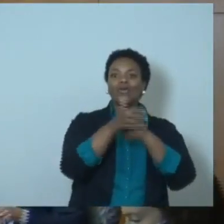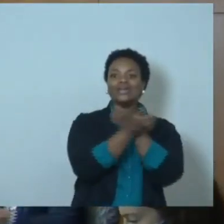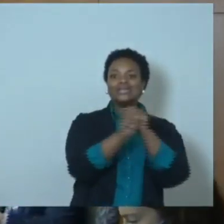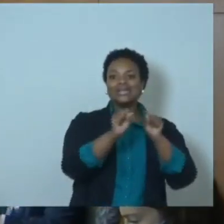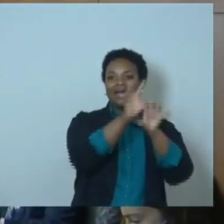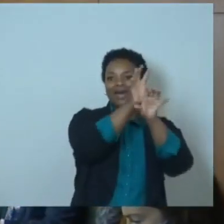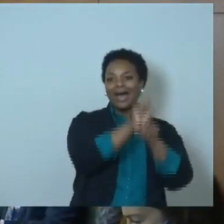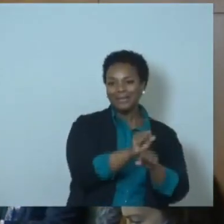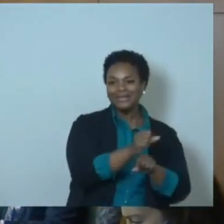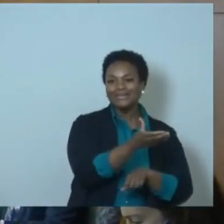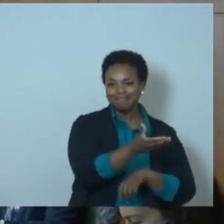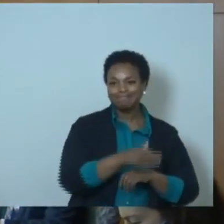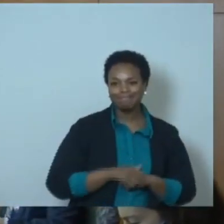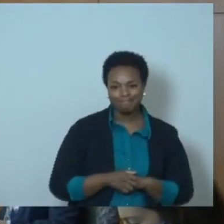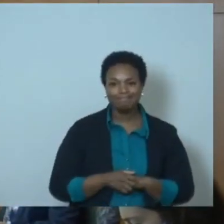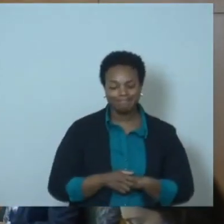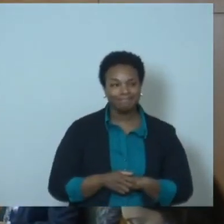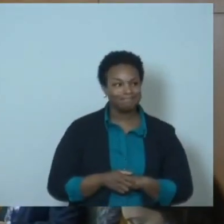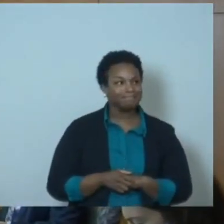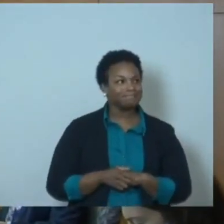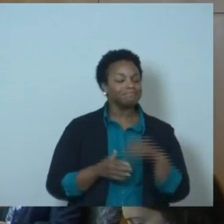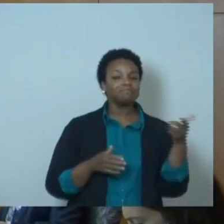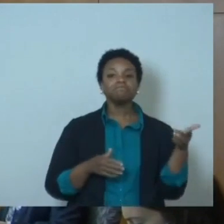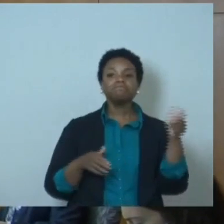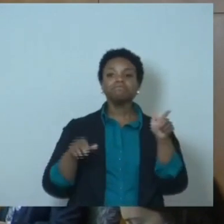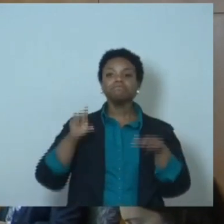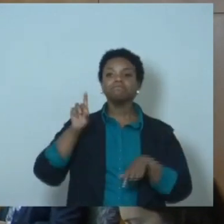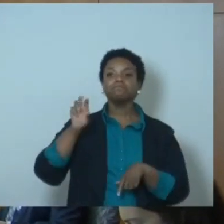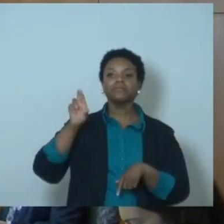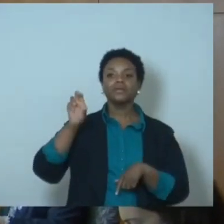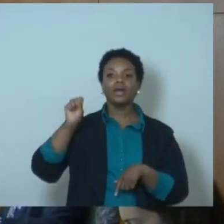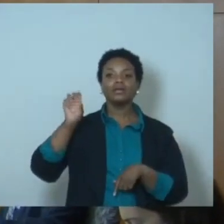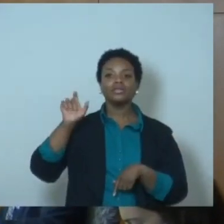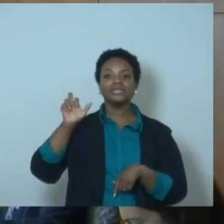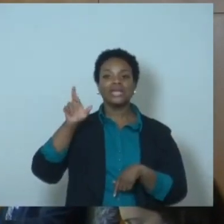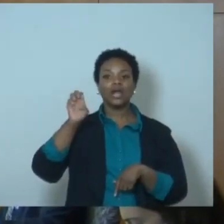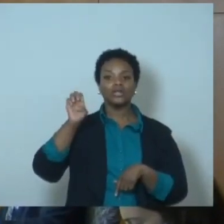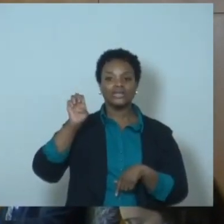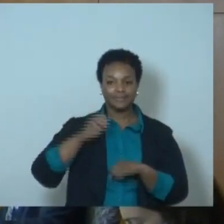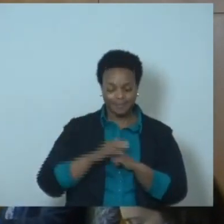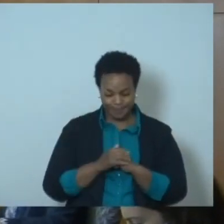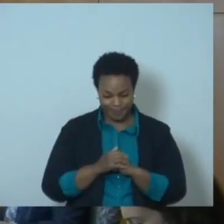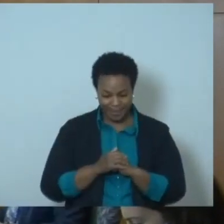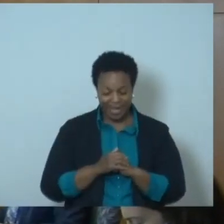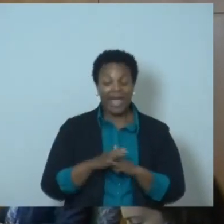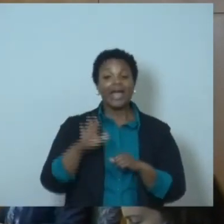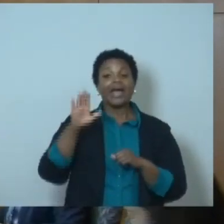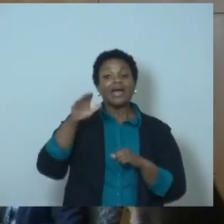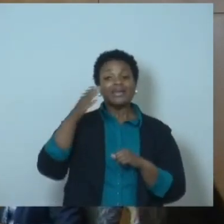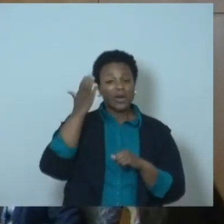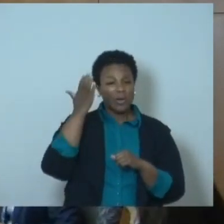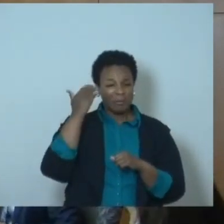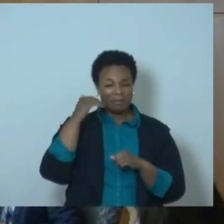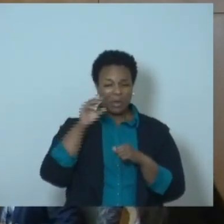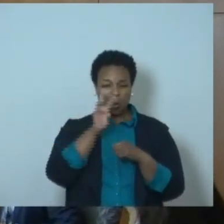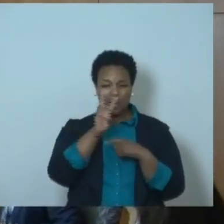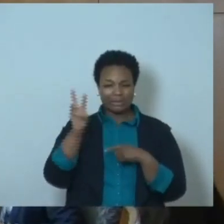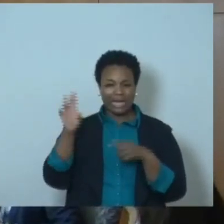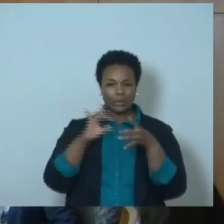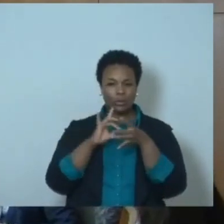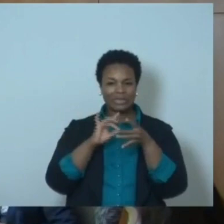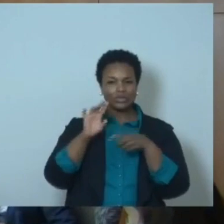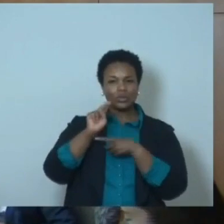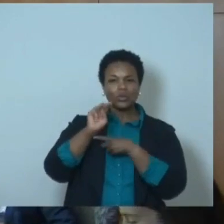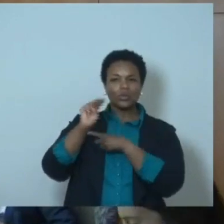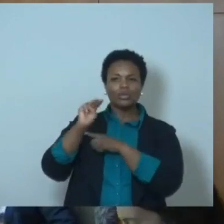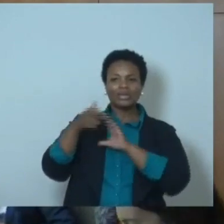you, Governor. We do have a lot of data on remdesivir. I'm hoping to improve our report card grade from a C up to at least a B+ just with this